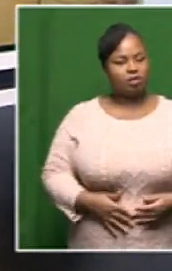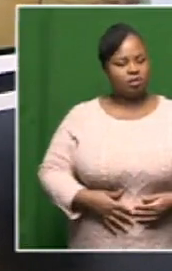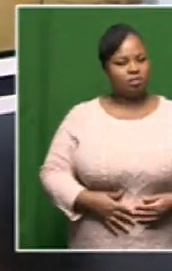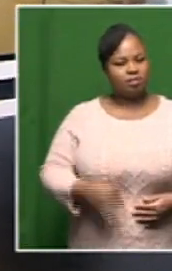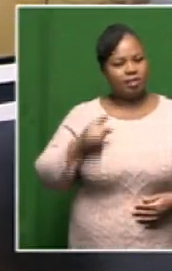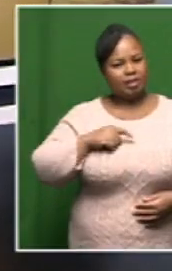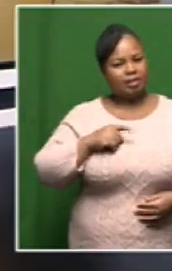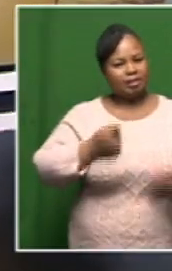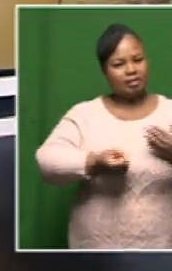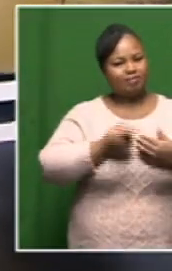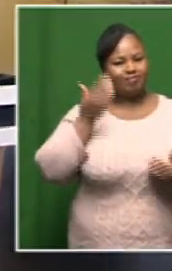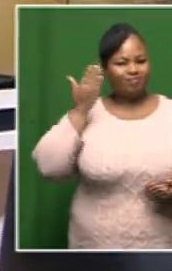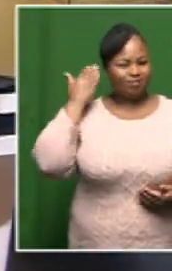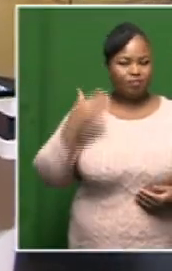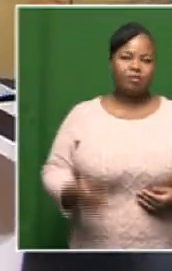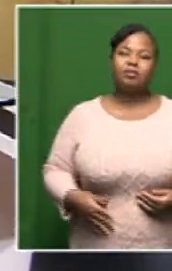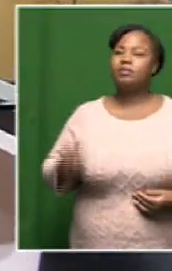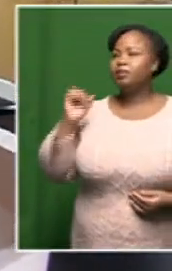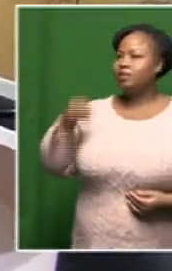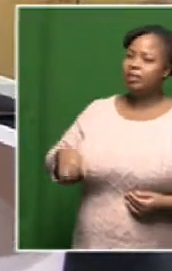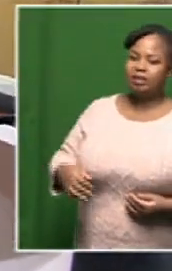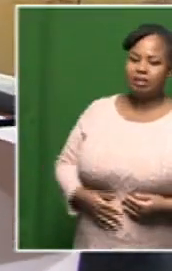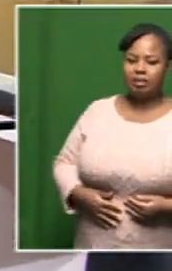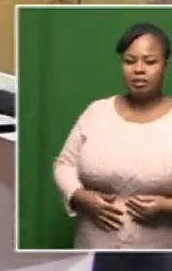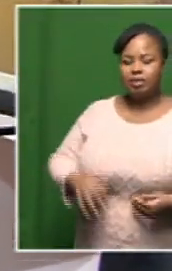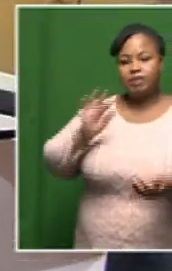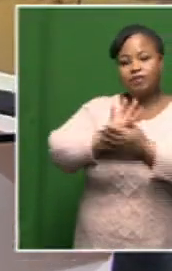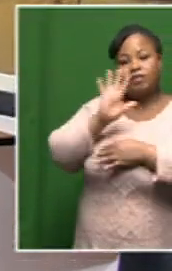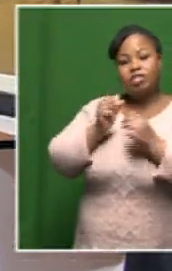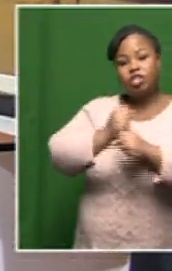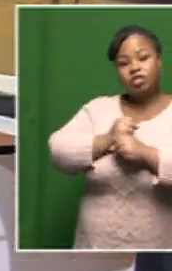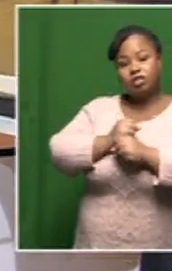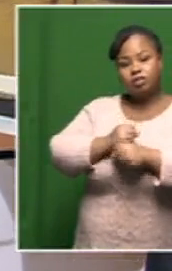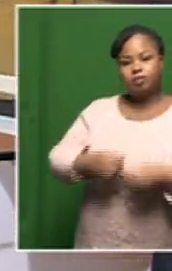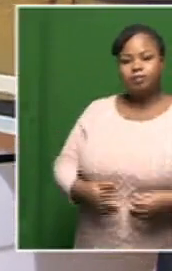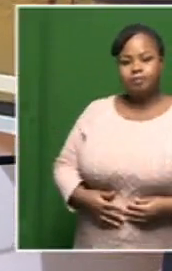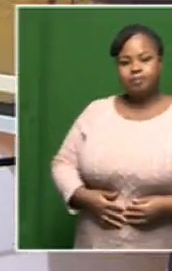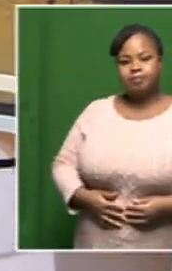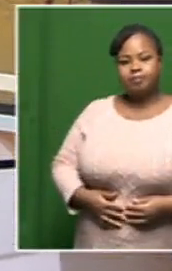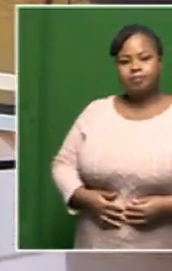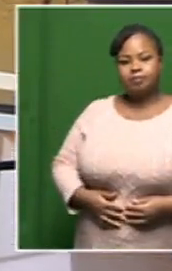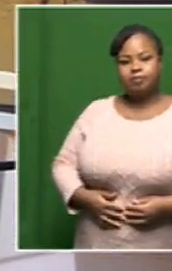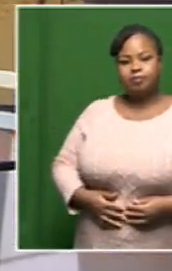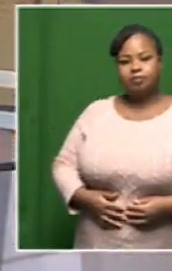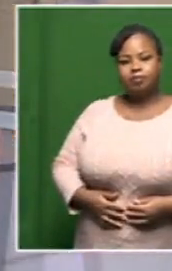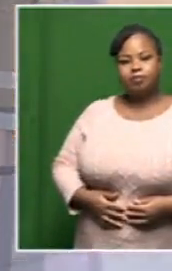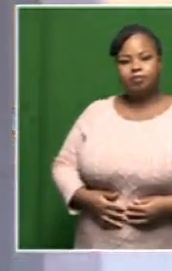though? Yes. Oh my goodness, man. 15 years. Yeah. You know,